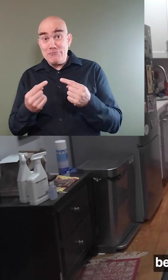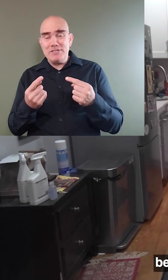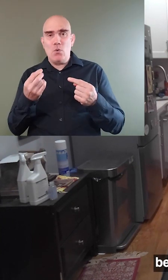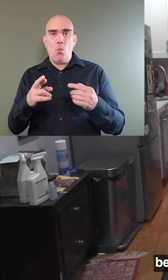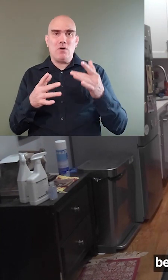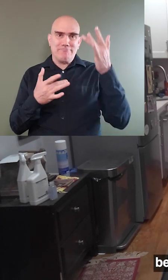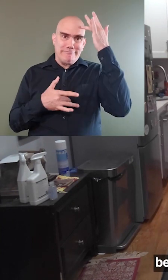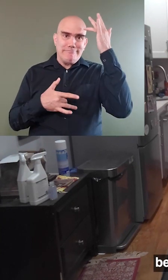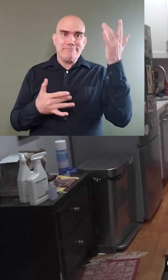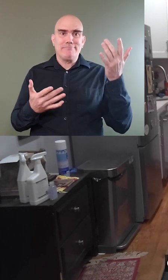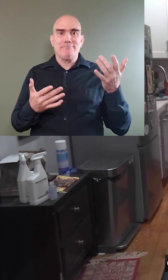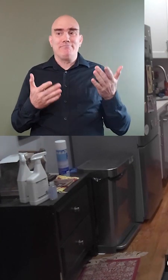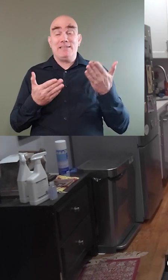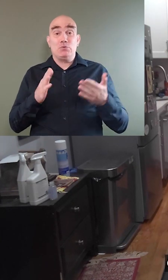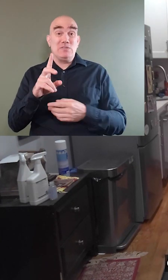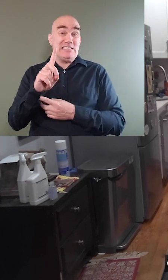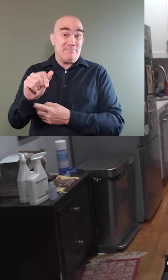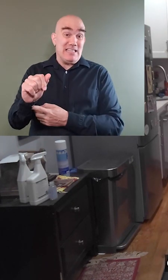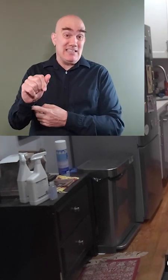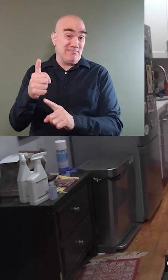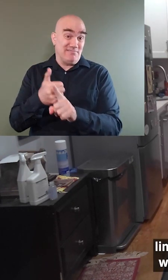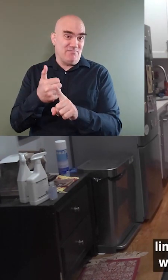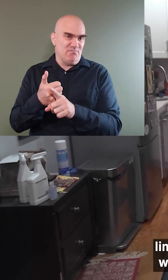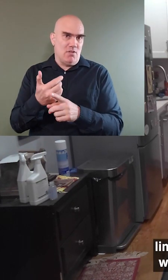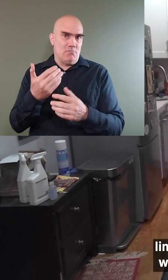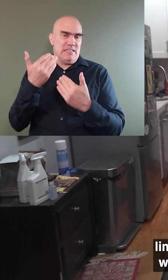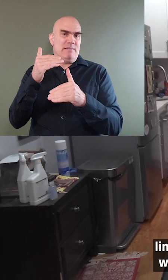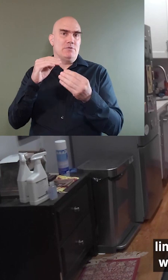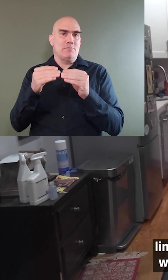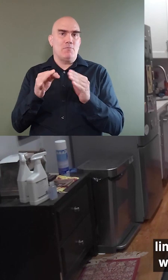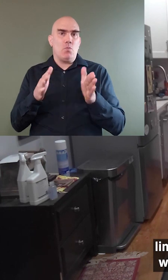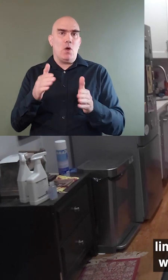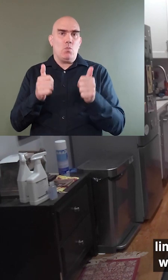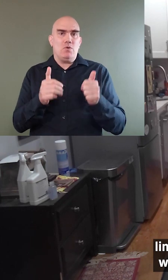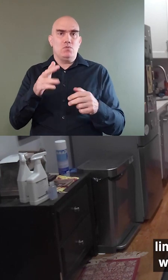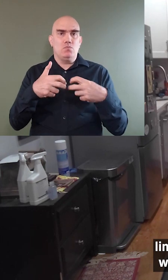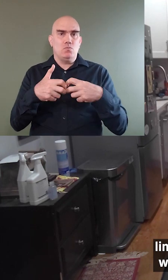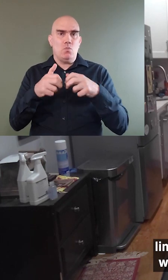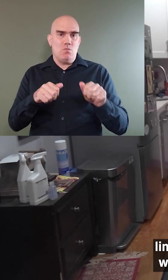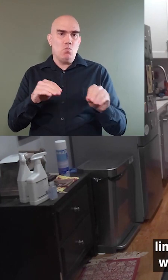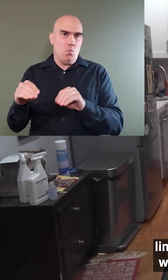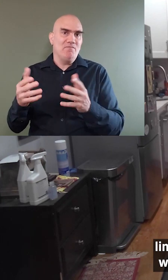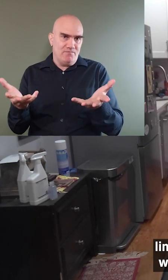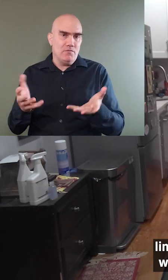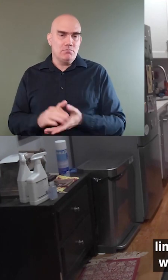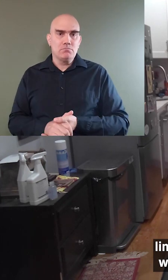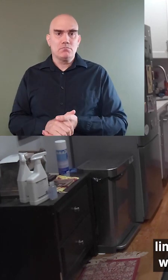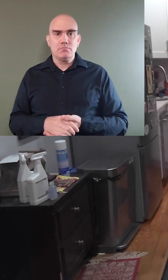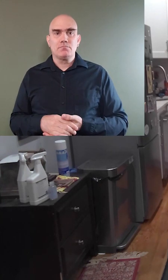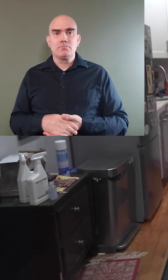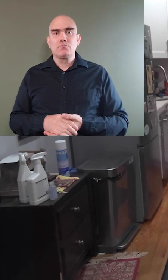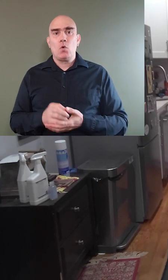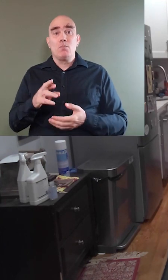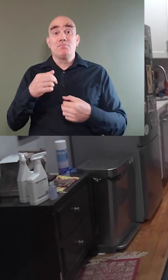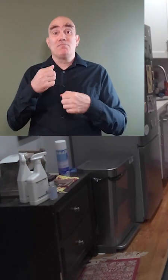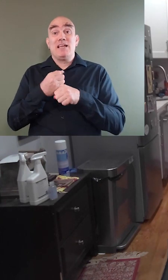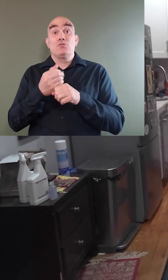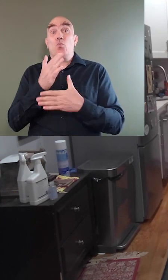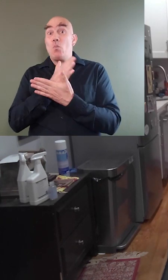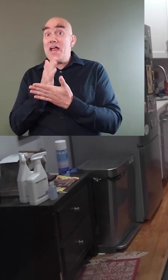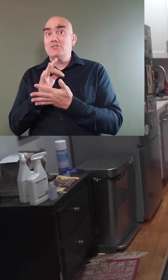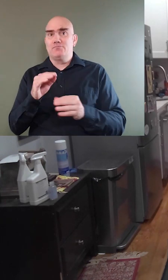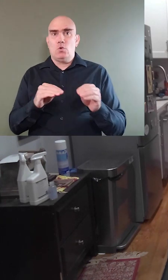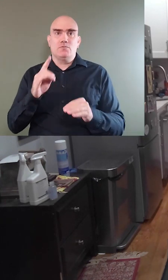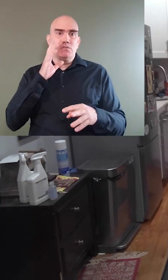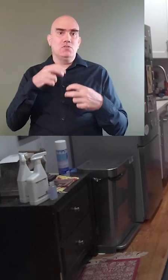injury or illness, or maybe your disability limits the number of ways in which your joint can move, or it makes the range